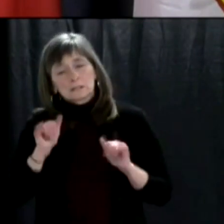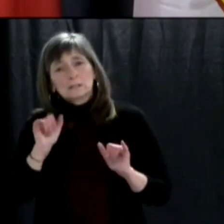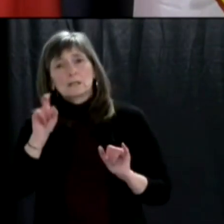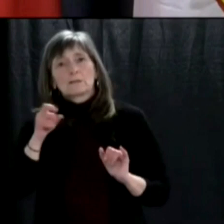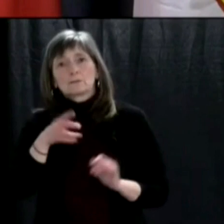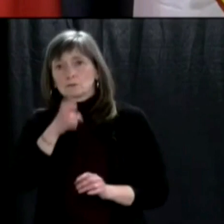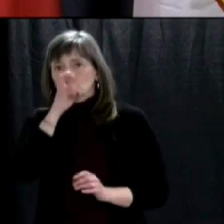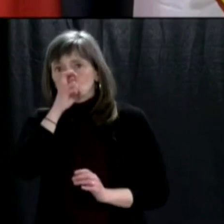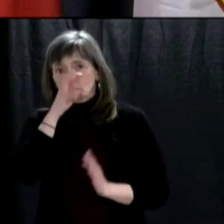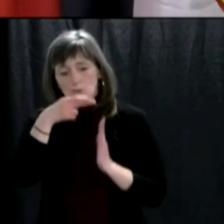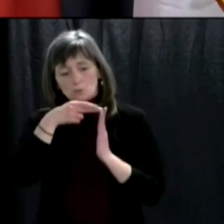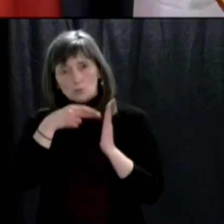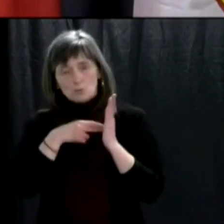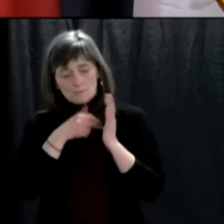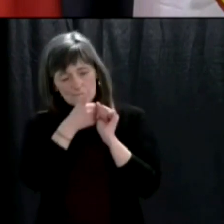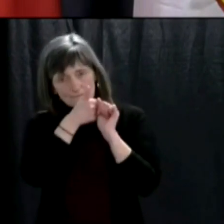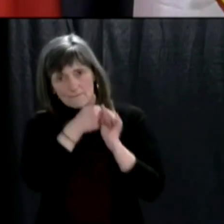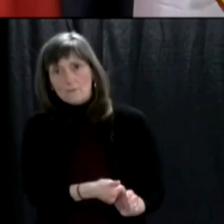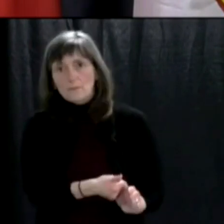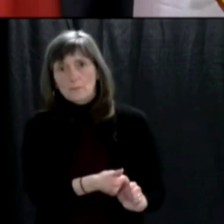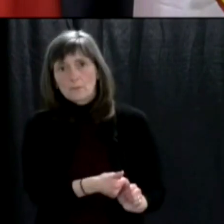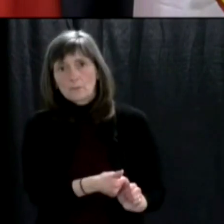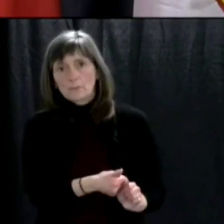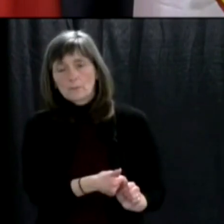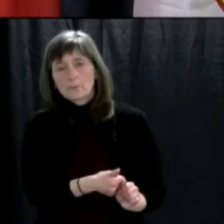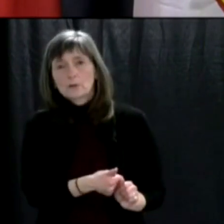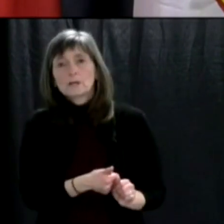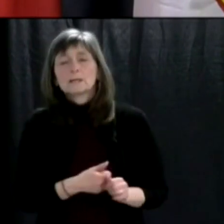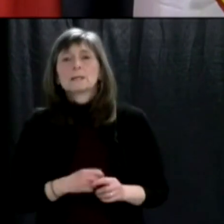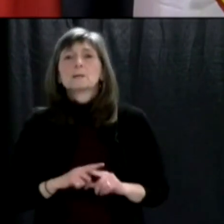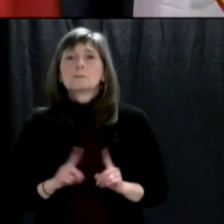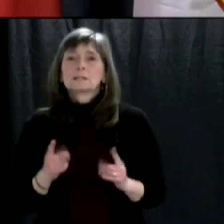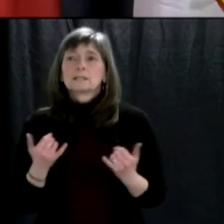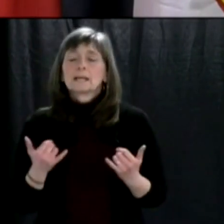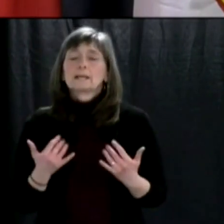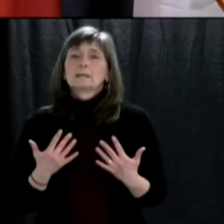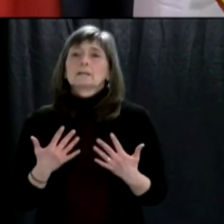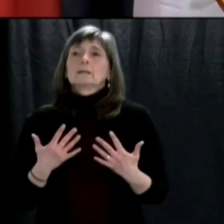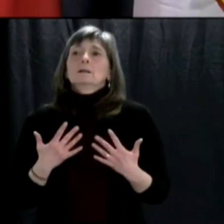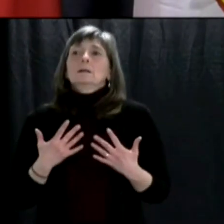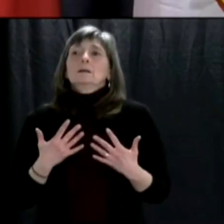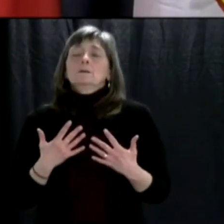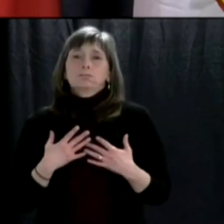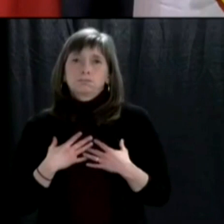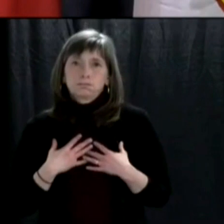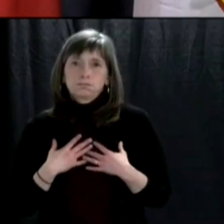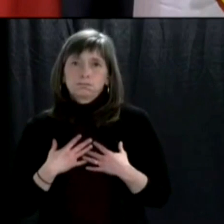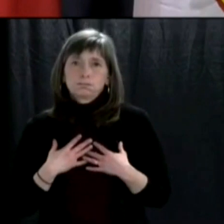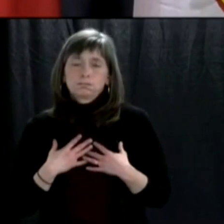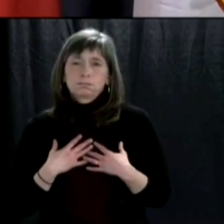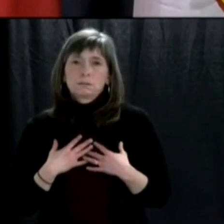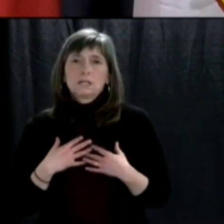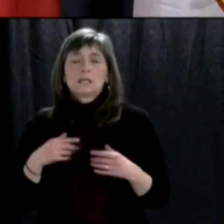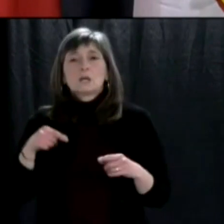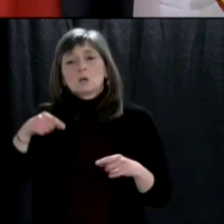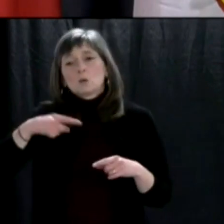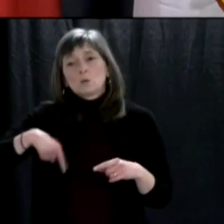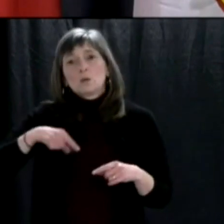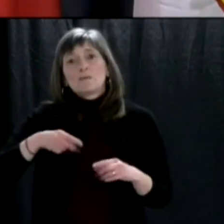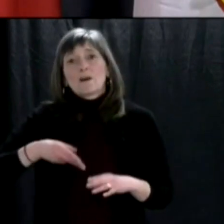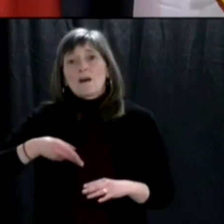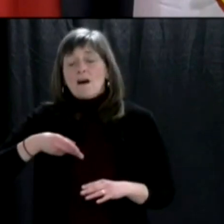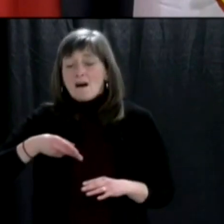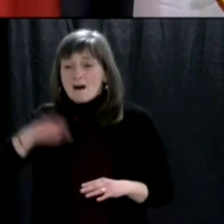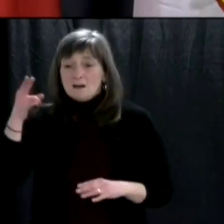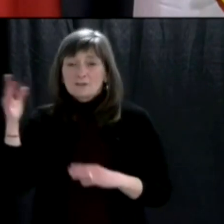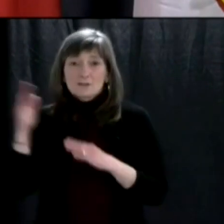in the strictest manner possible. What is sobering today is that we have the highest infiltration of